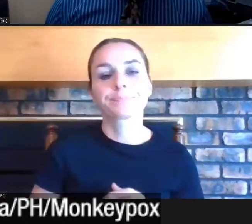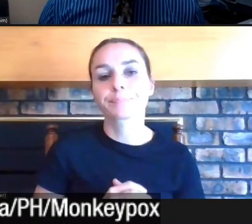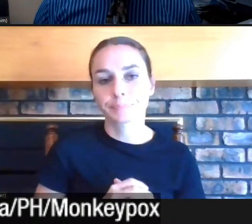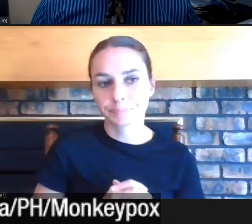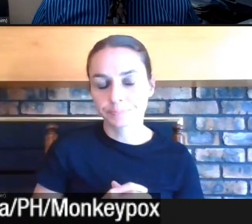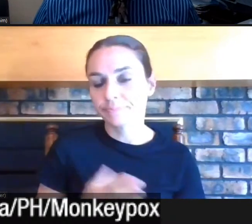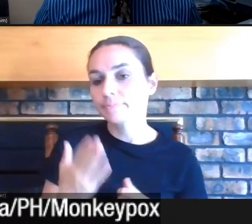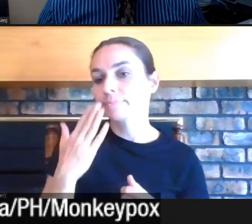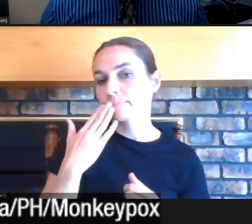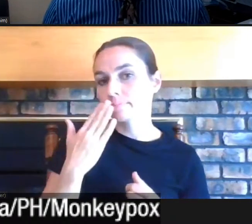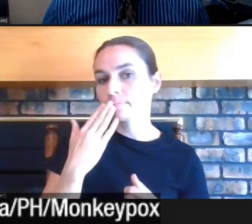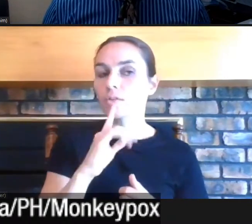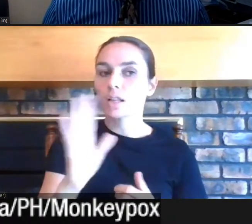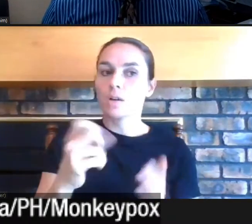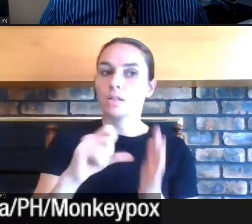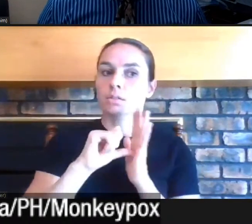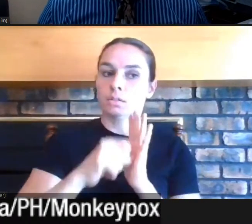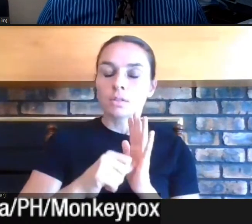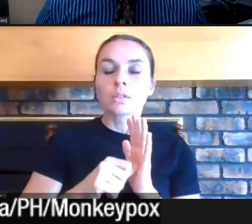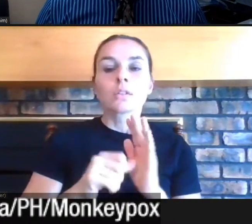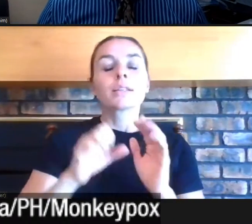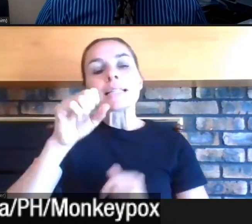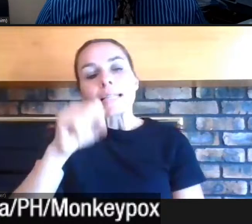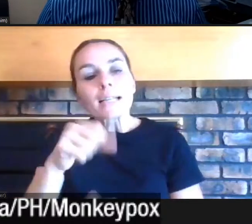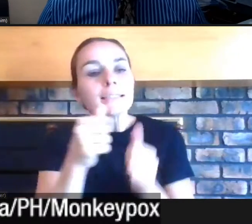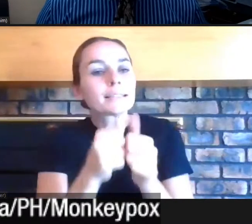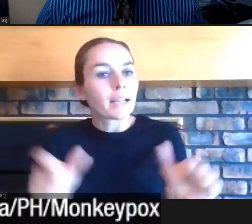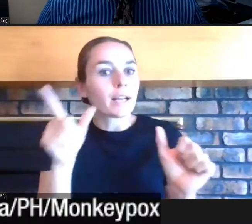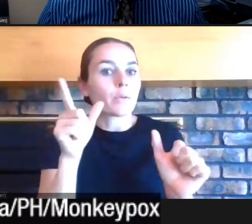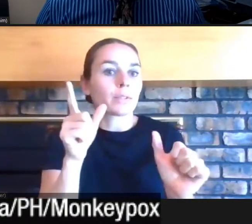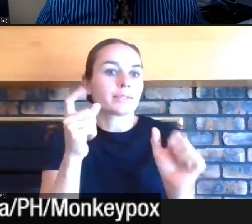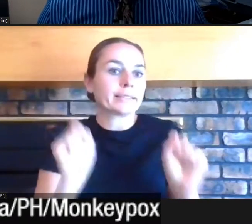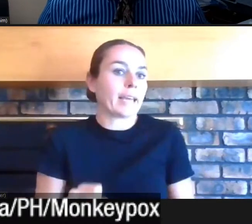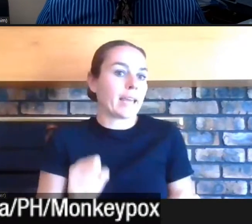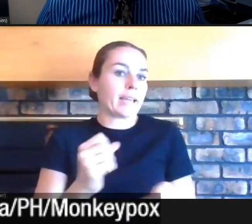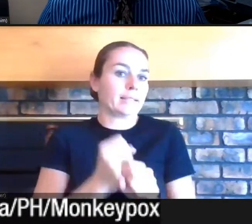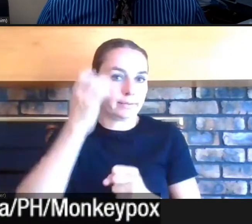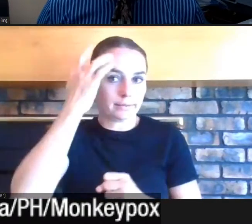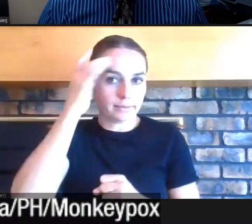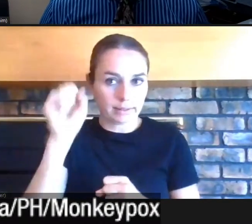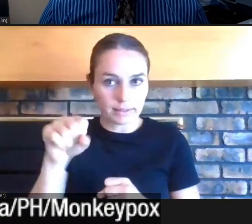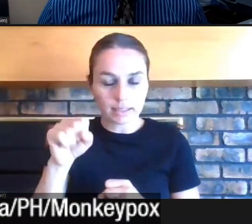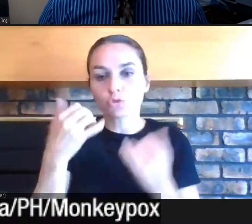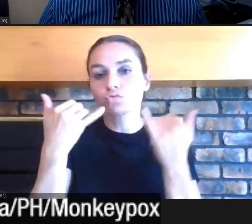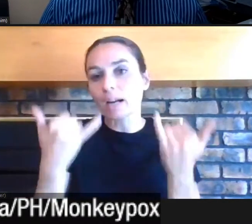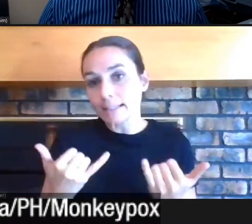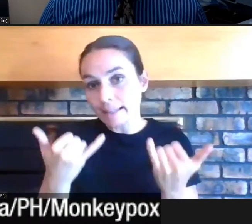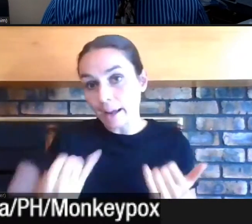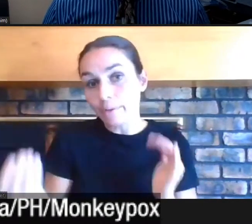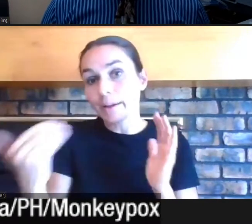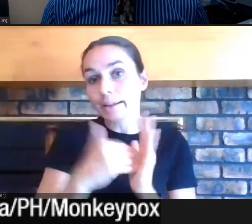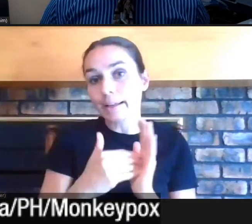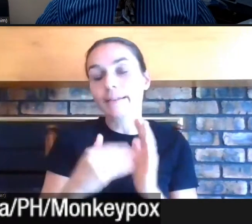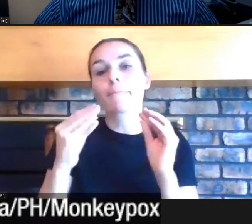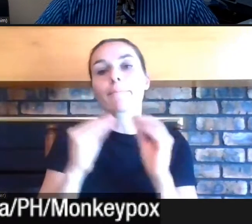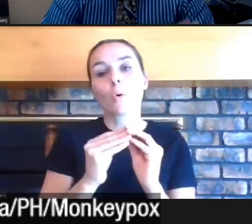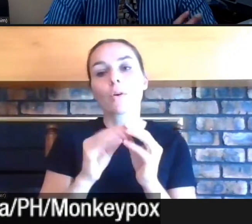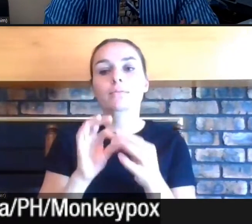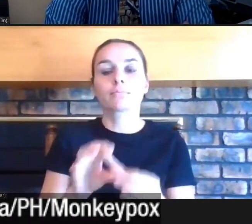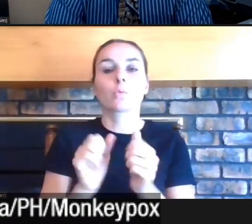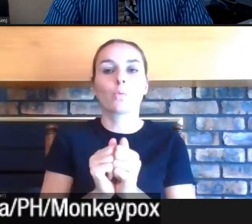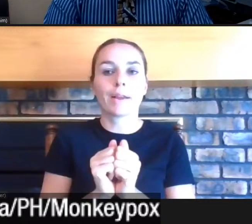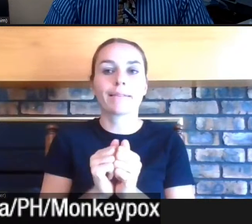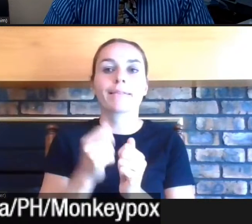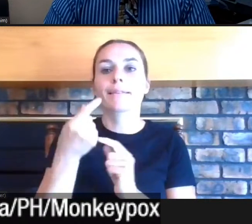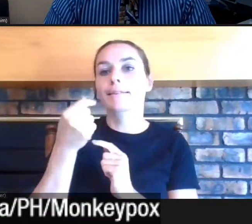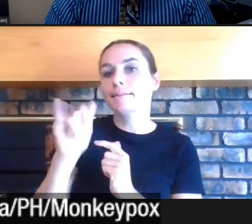want to reiterate that while anyone can get this infection, right now we are seeing it transmit more in social groups and community groups of gay,